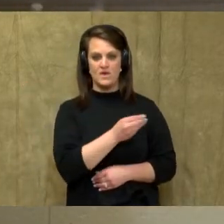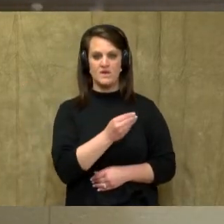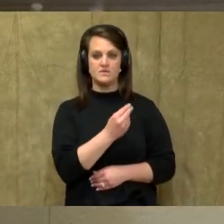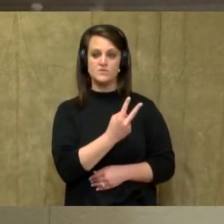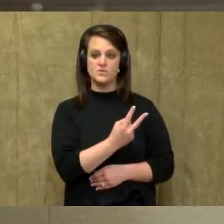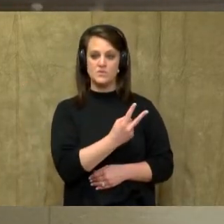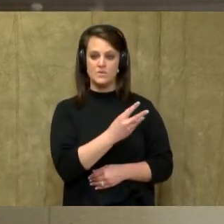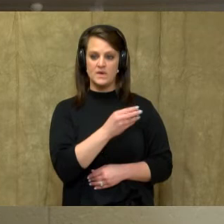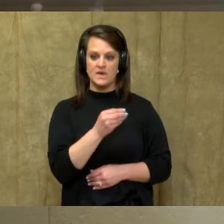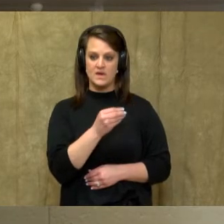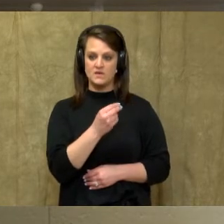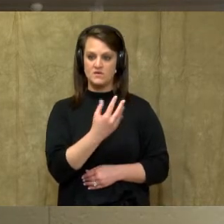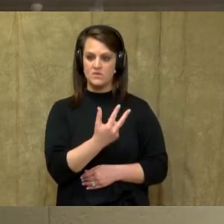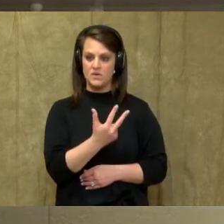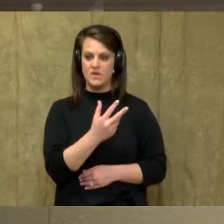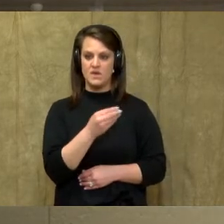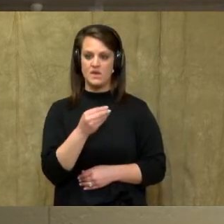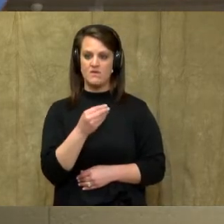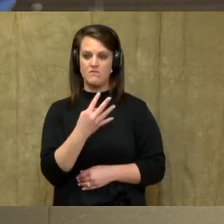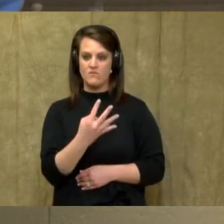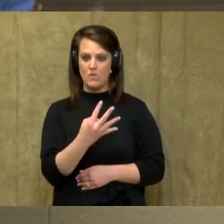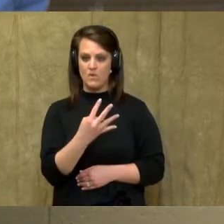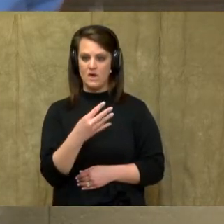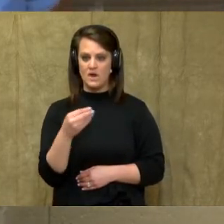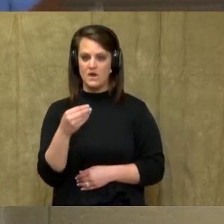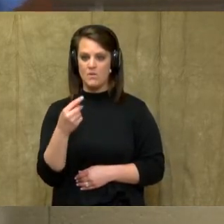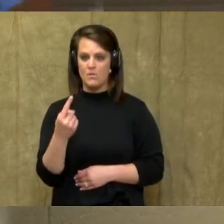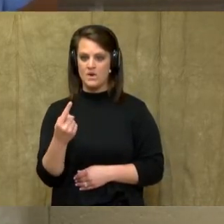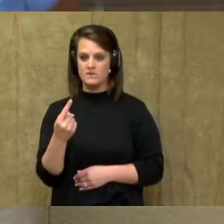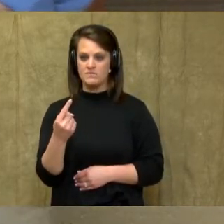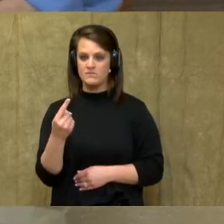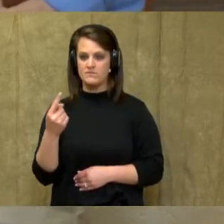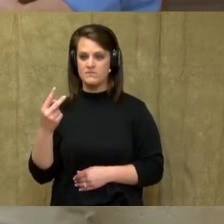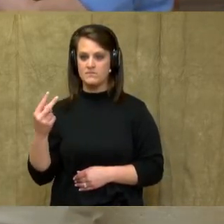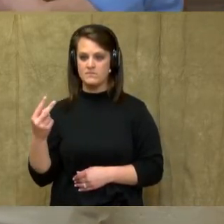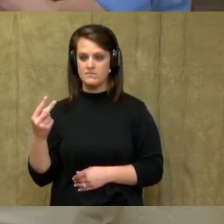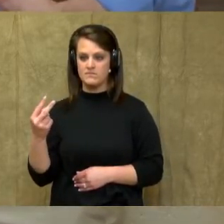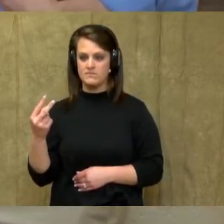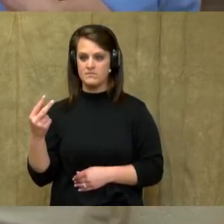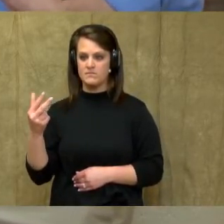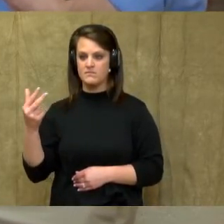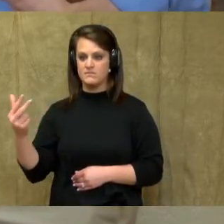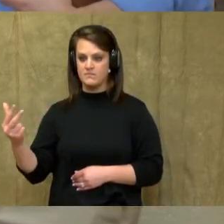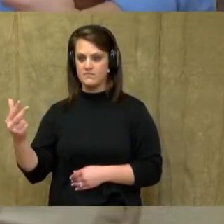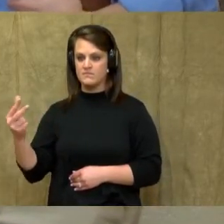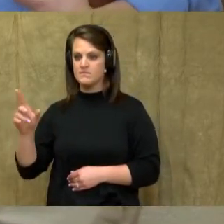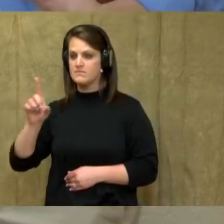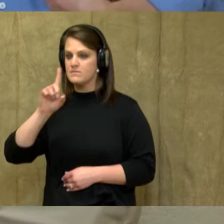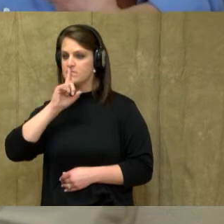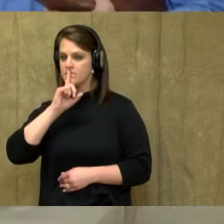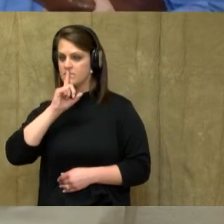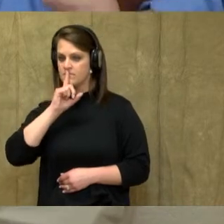1 and 2 and 3 and 4 and 1, 2,